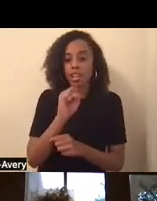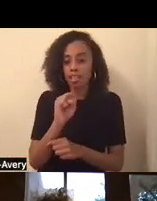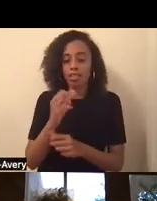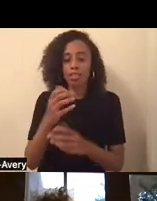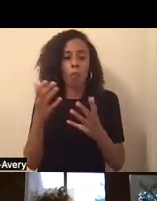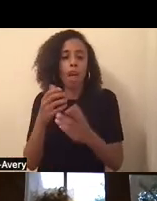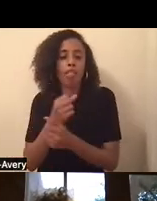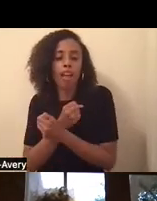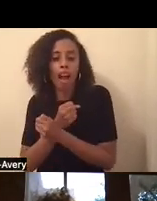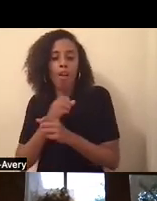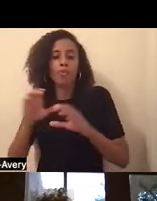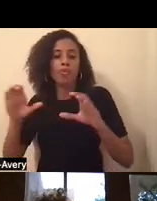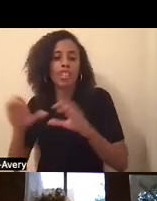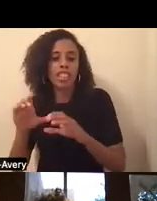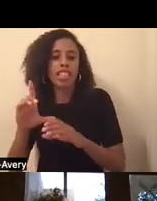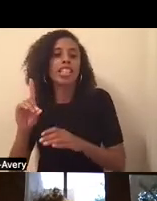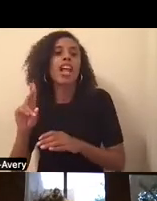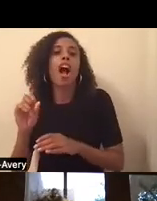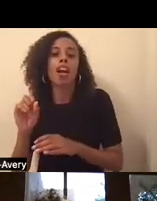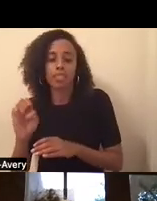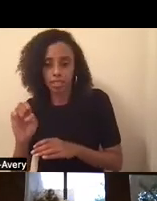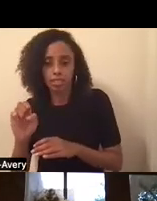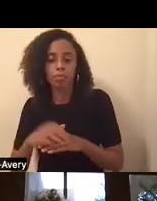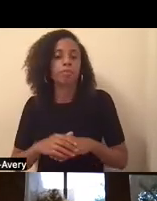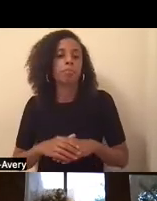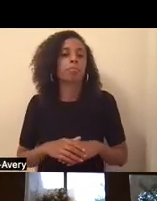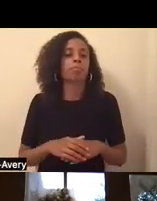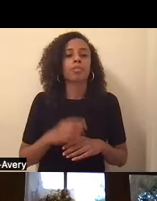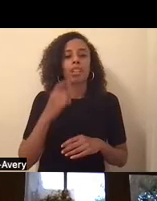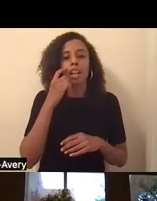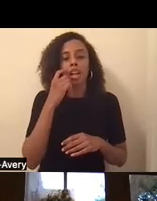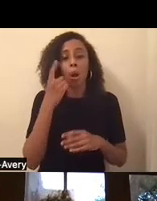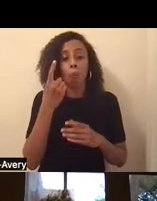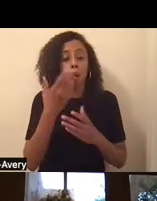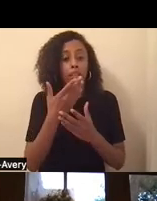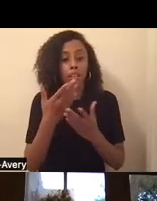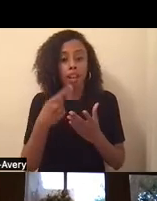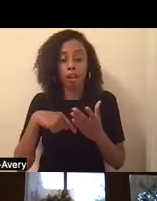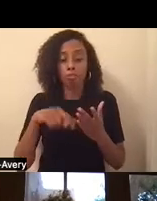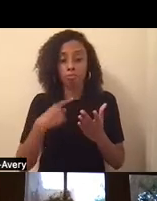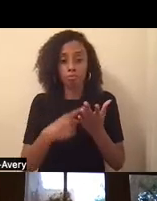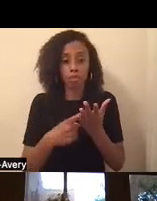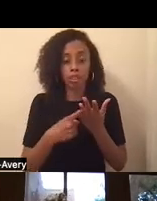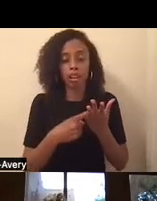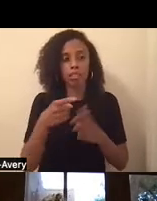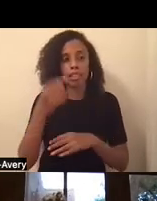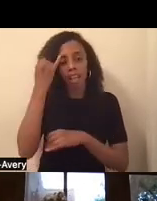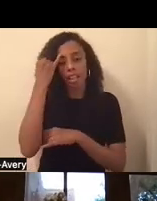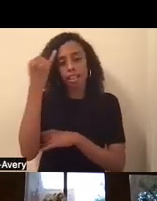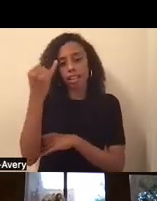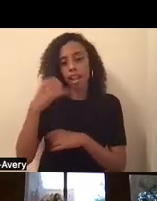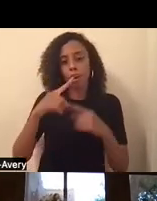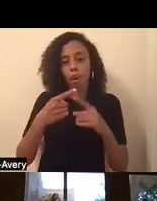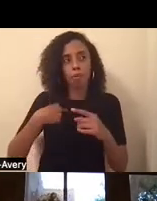is as love does. One of the things that we talked through is this idea that when we talk